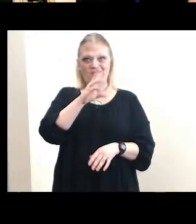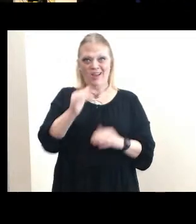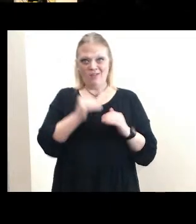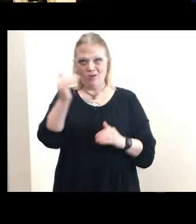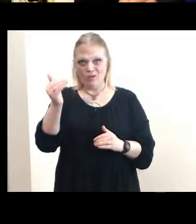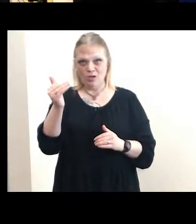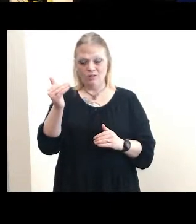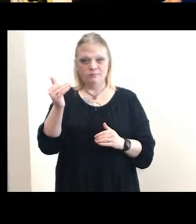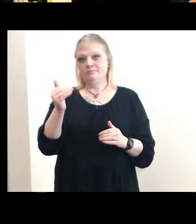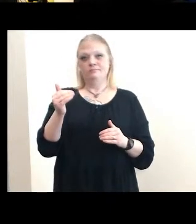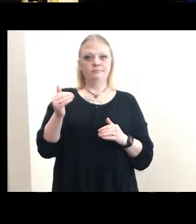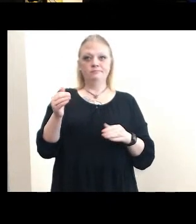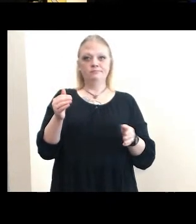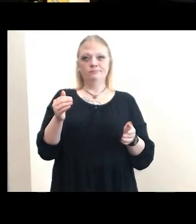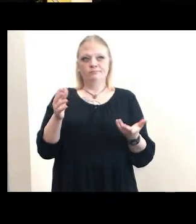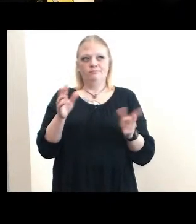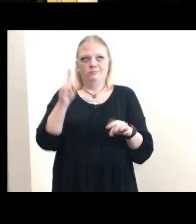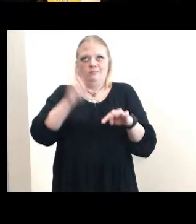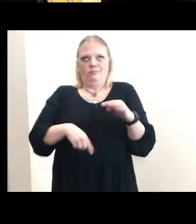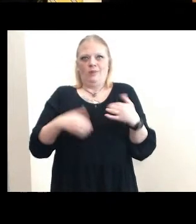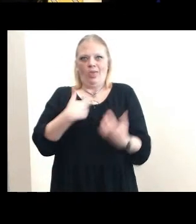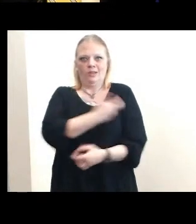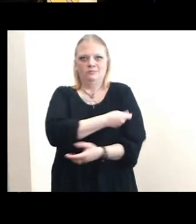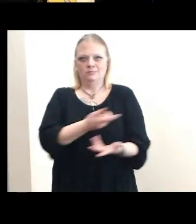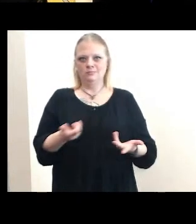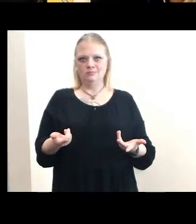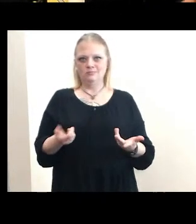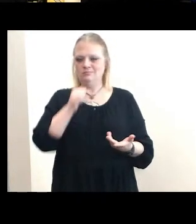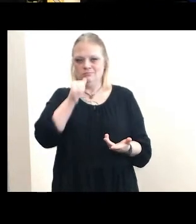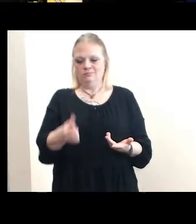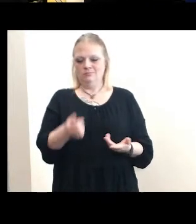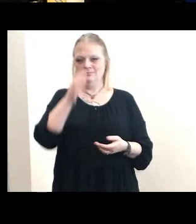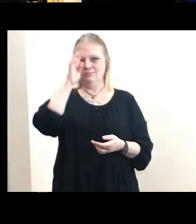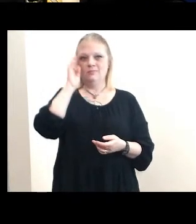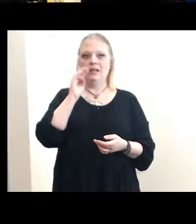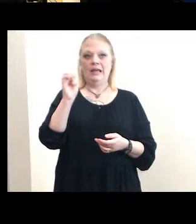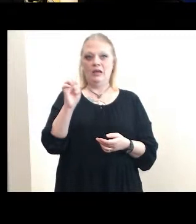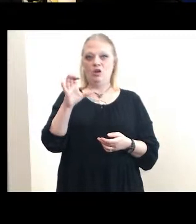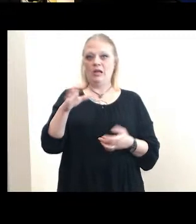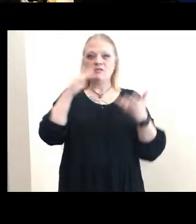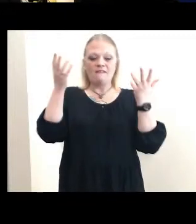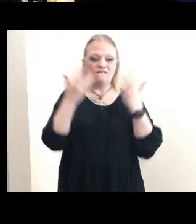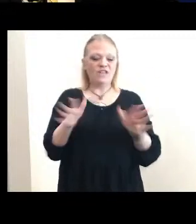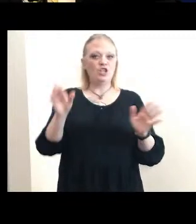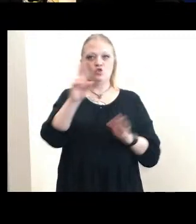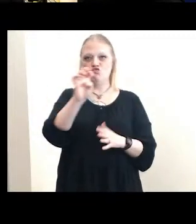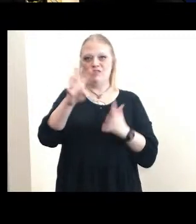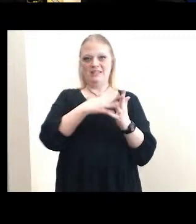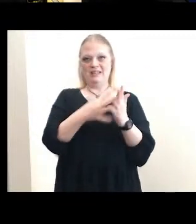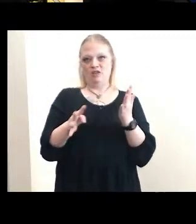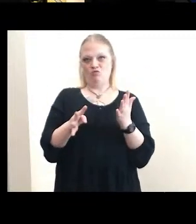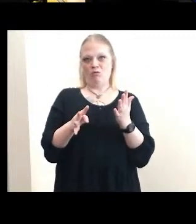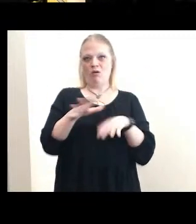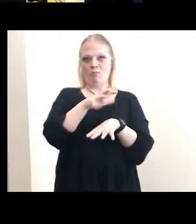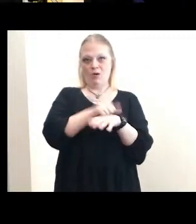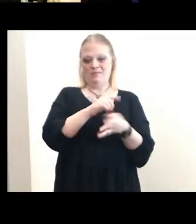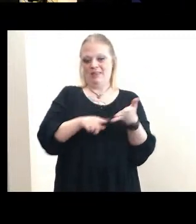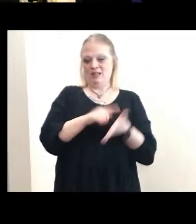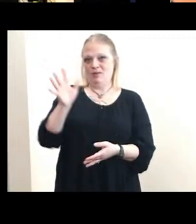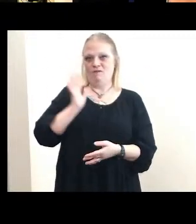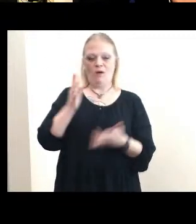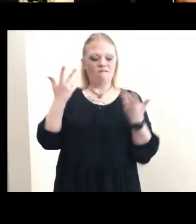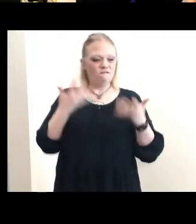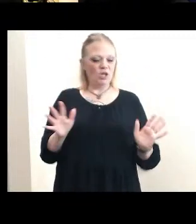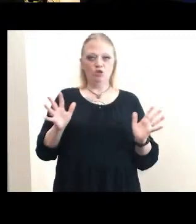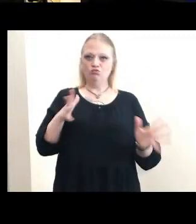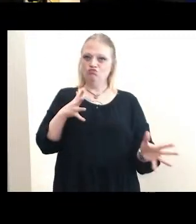older, they will not get the dose. Erie County has finished rescheduling the January canceled appointments. We've given